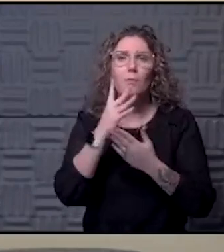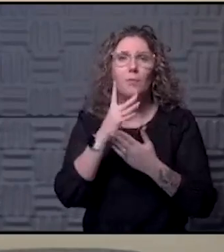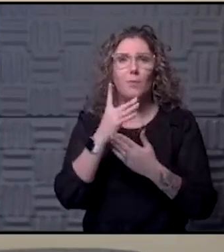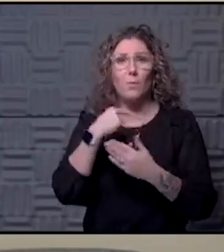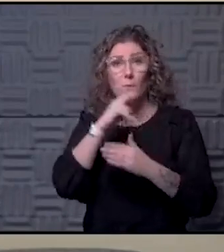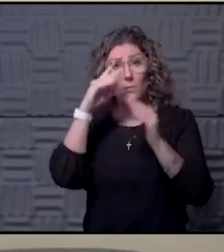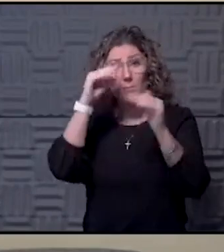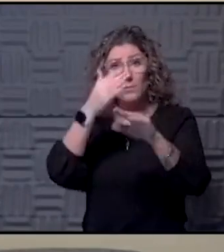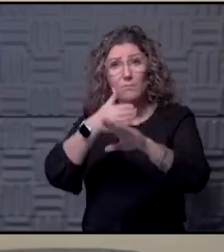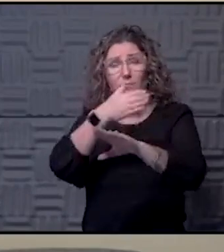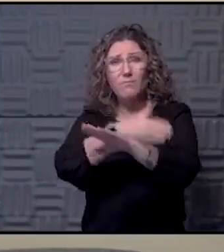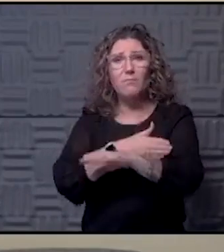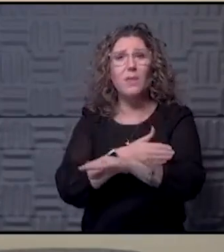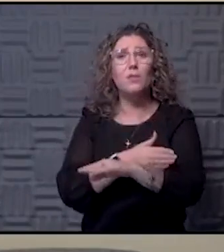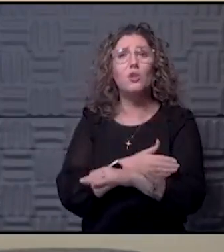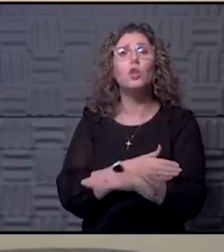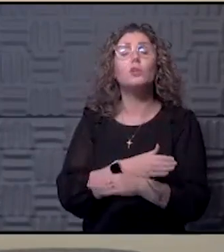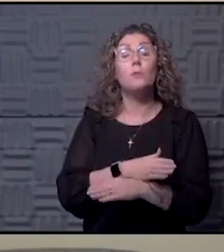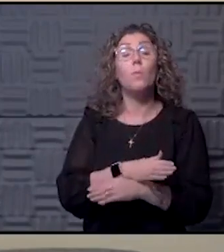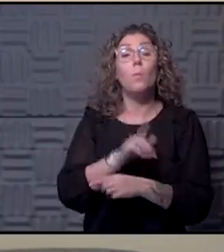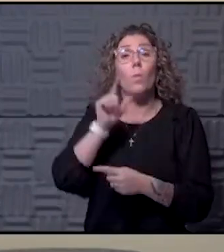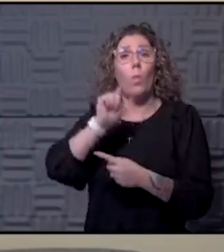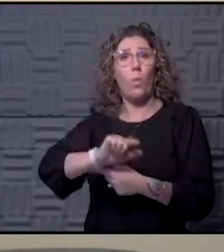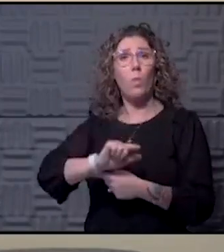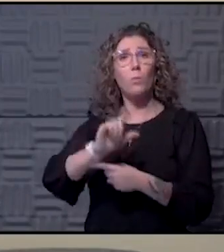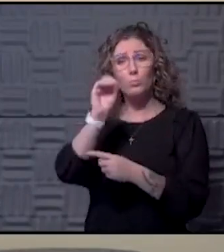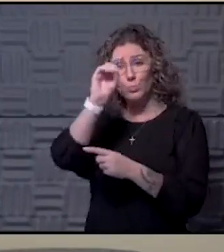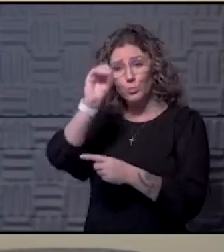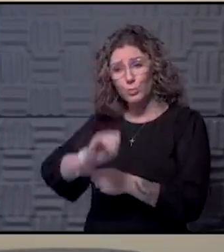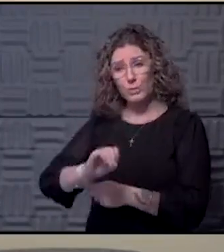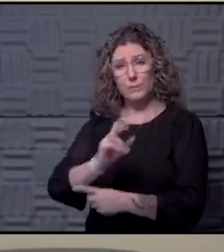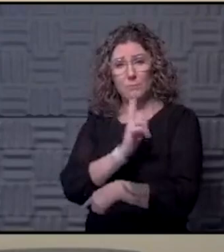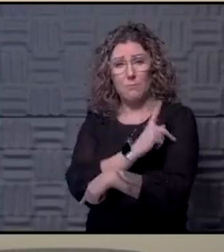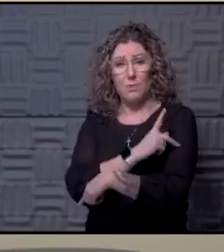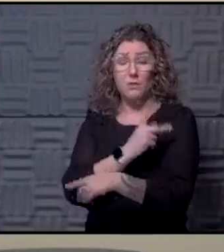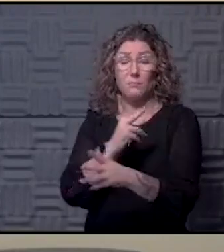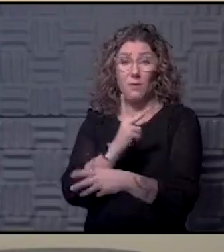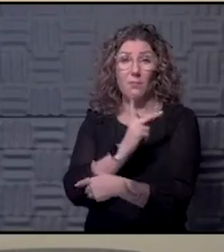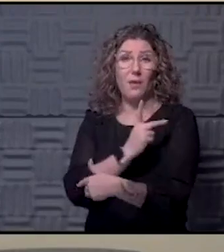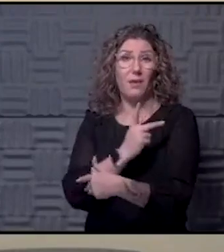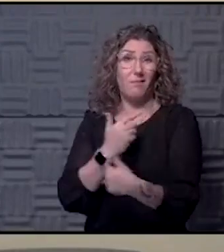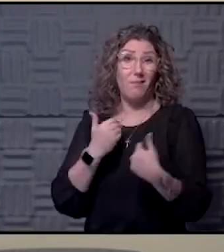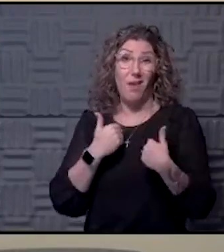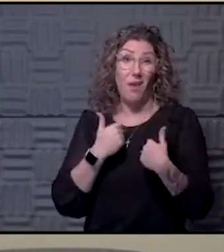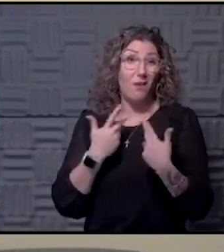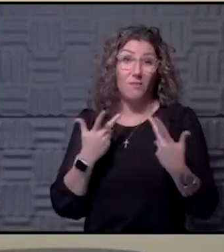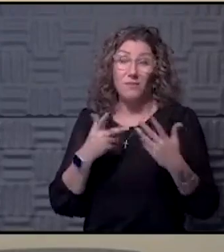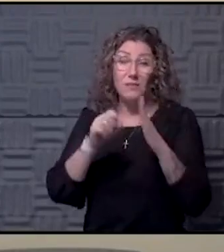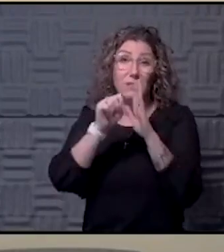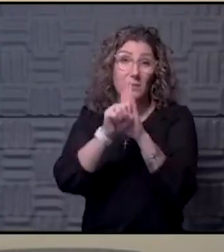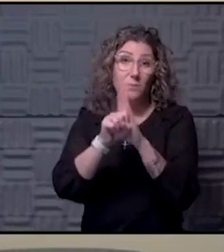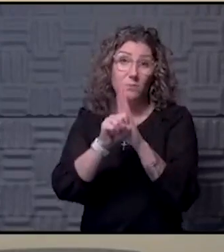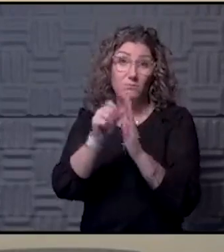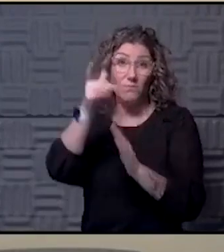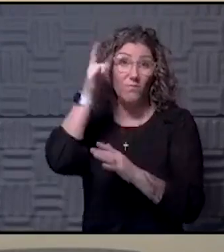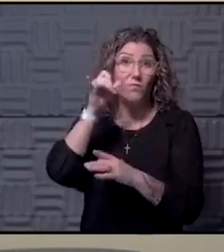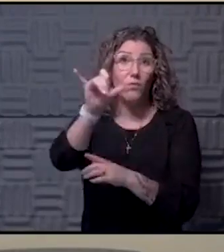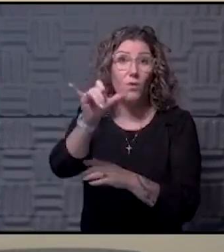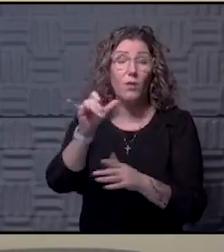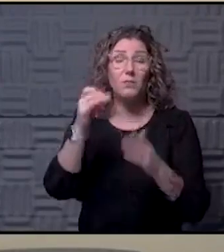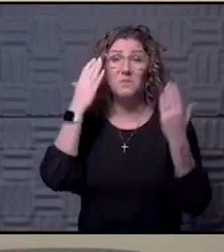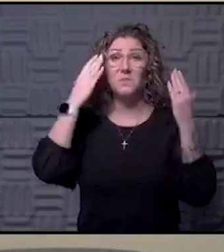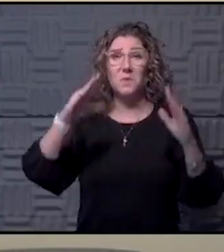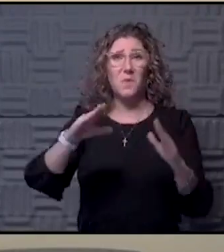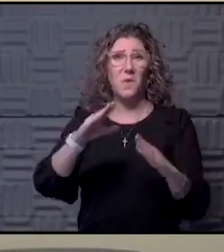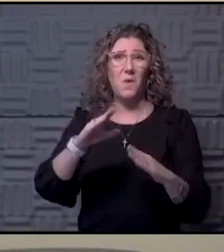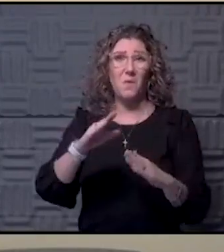small percent of patients that very well could have symptoms indefinitely. We don't really know for sure. This virus has only